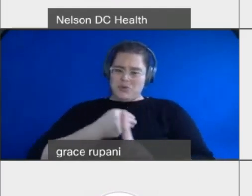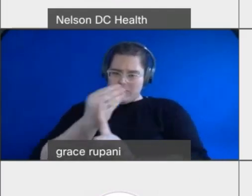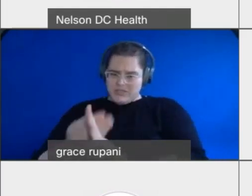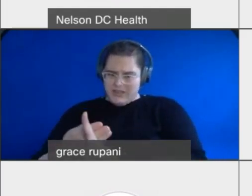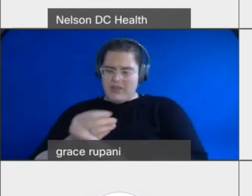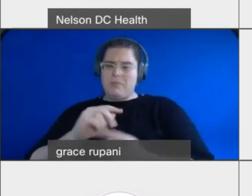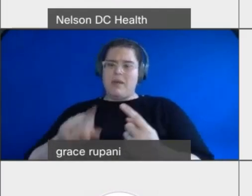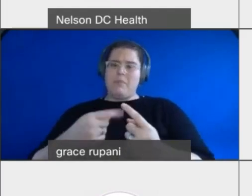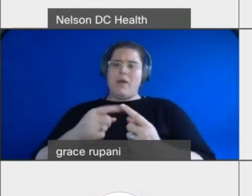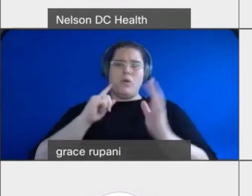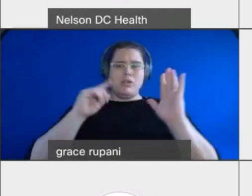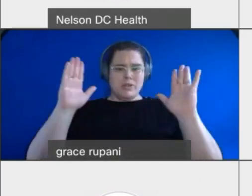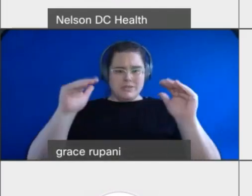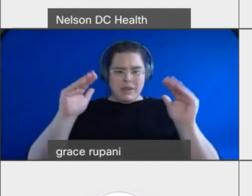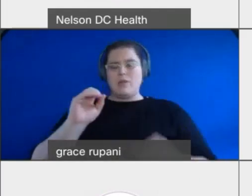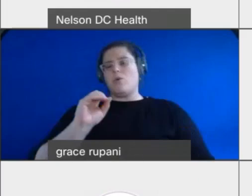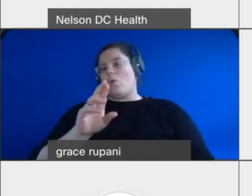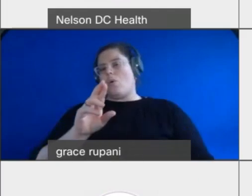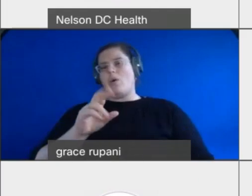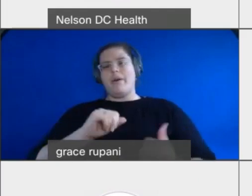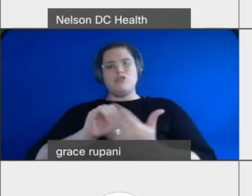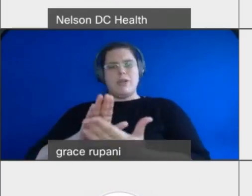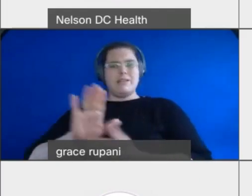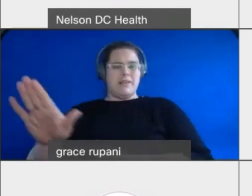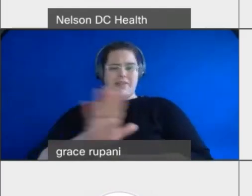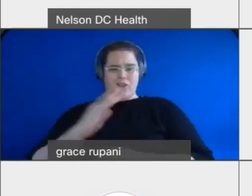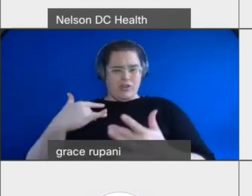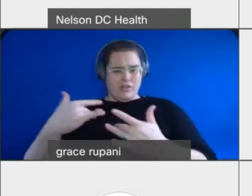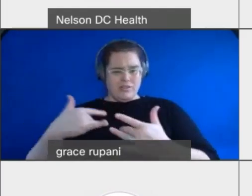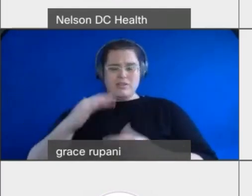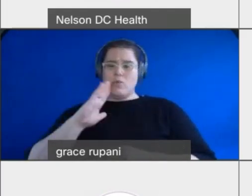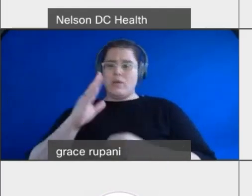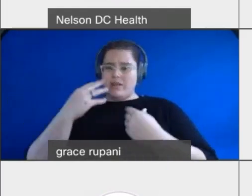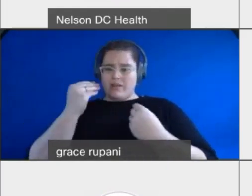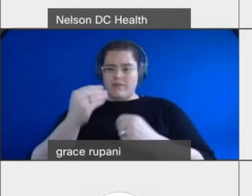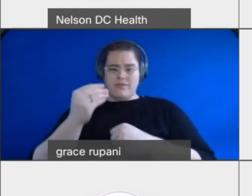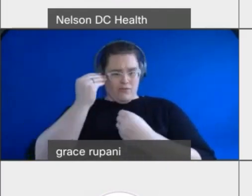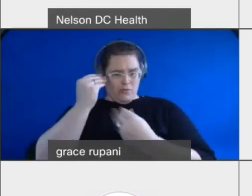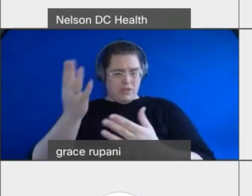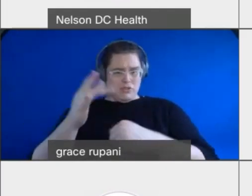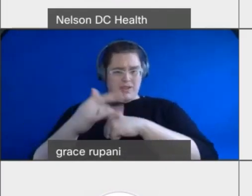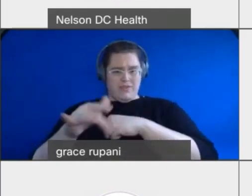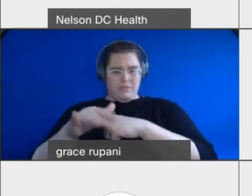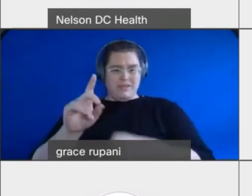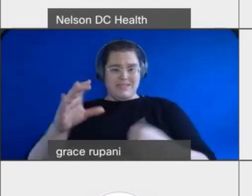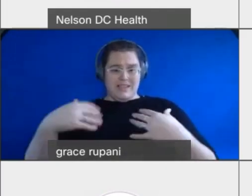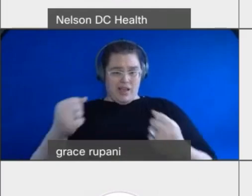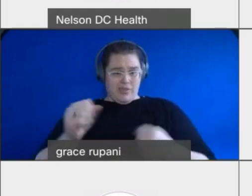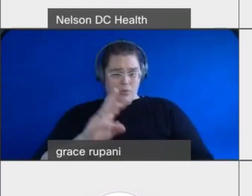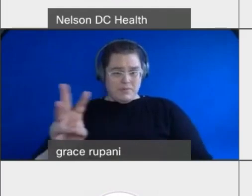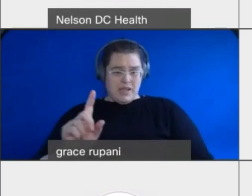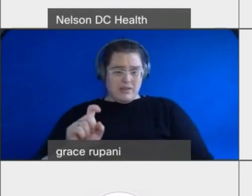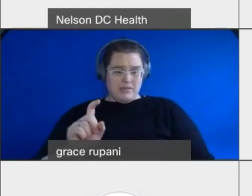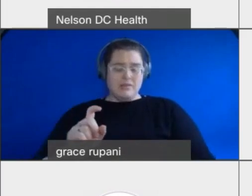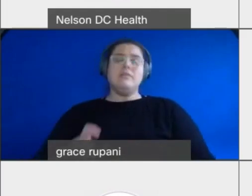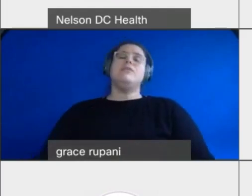vaccine or to address their concerns? Would this information be on the DC Health website? So first of all, I'll say that we sent